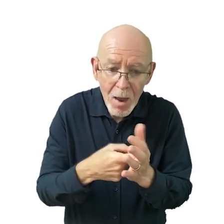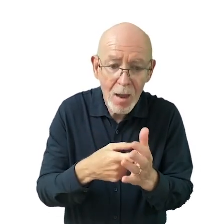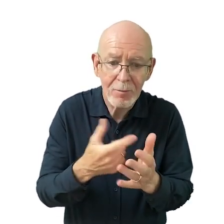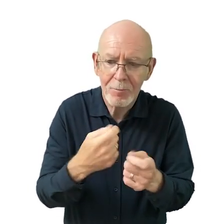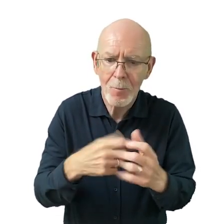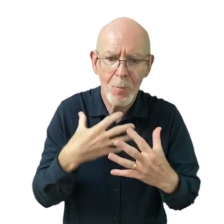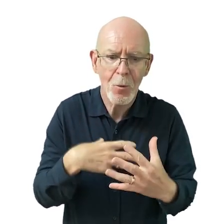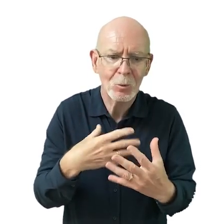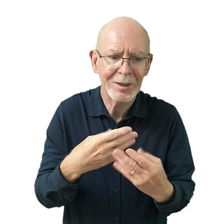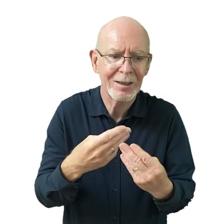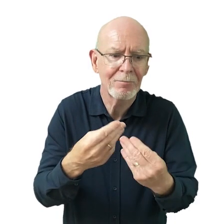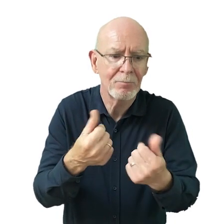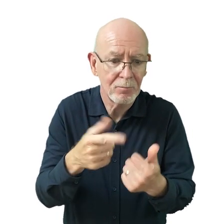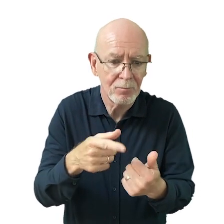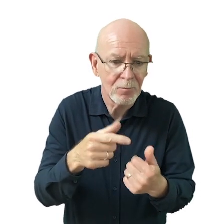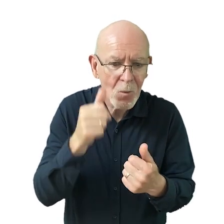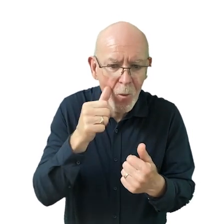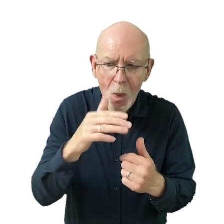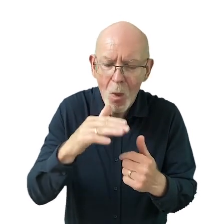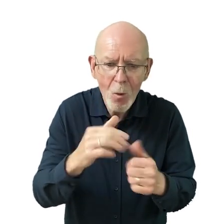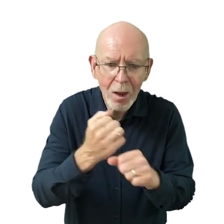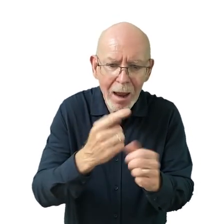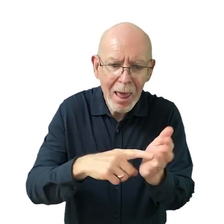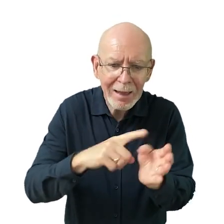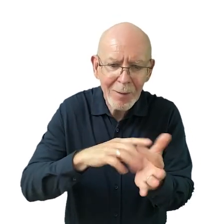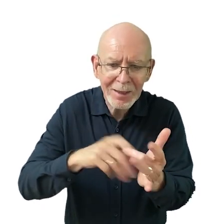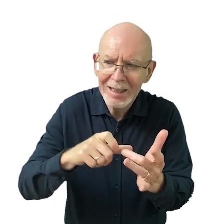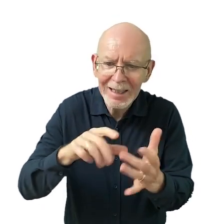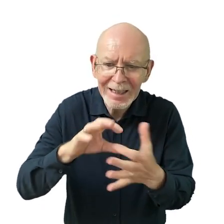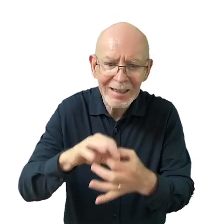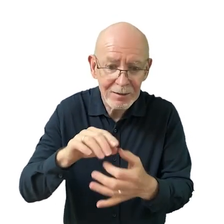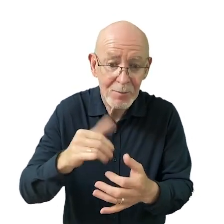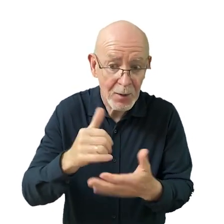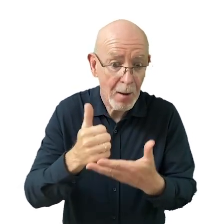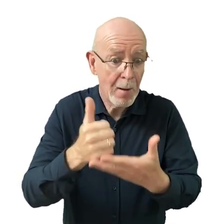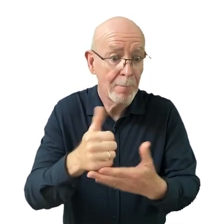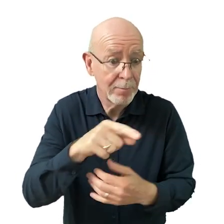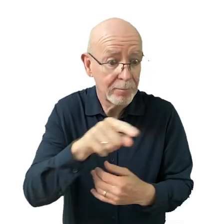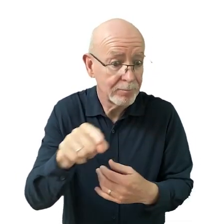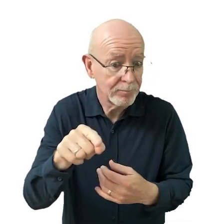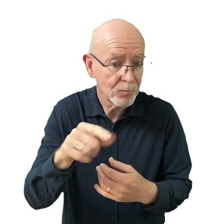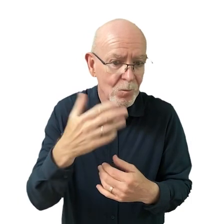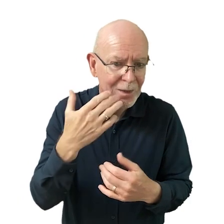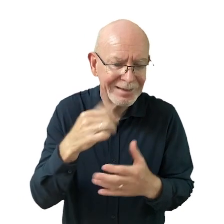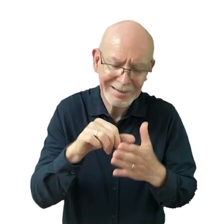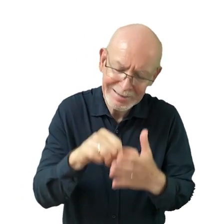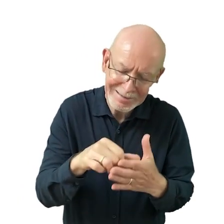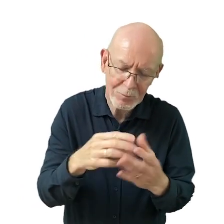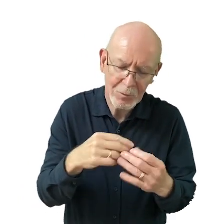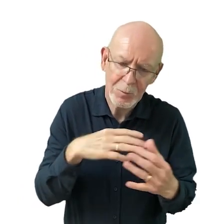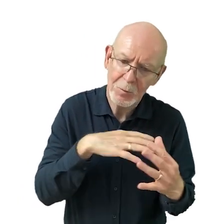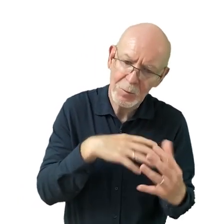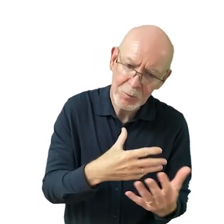more slowly. This is known as having a low glycemic index and may help when struggling